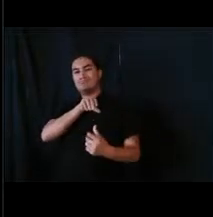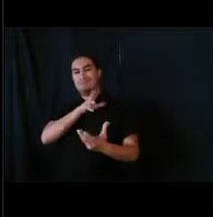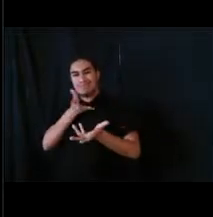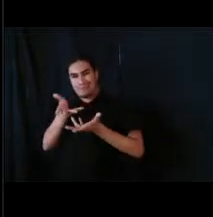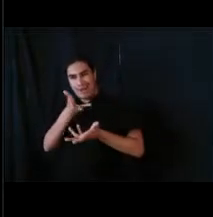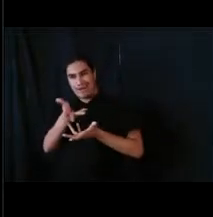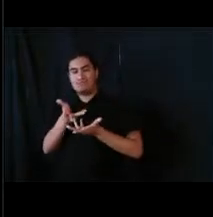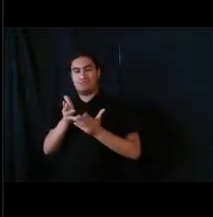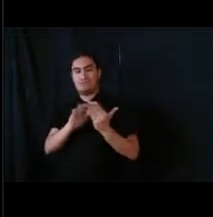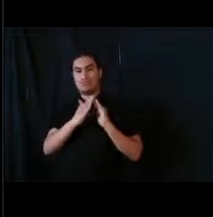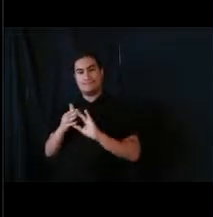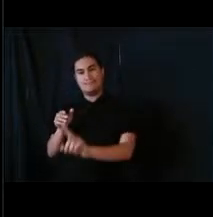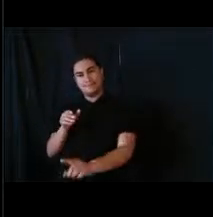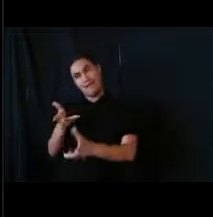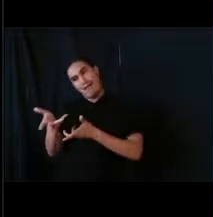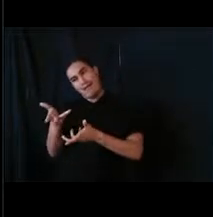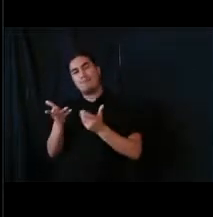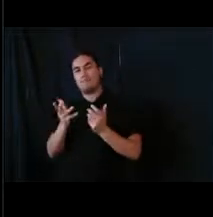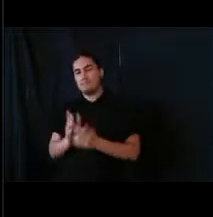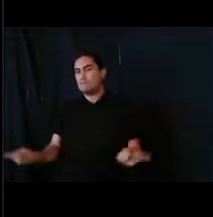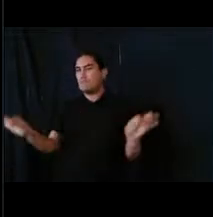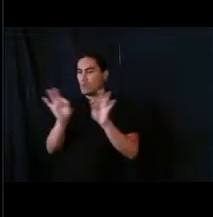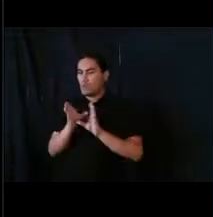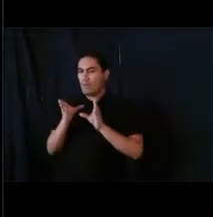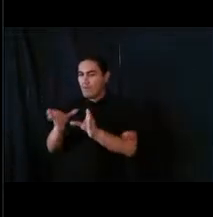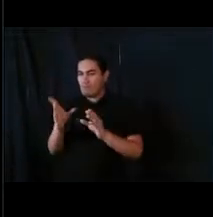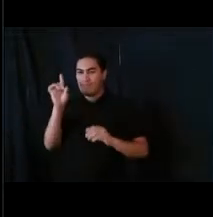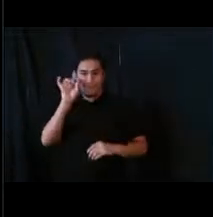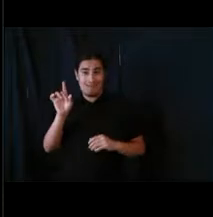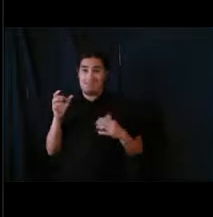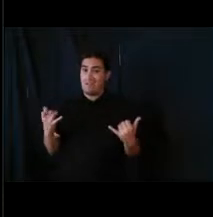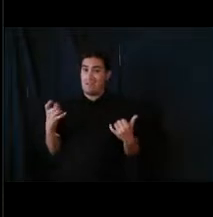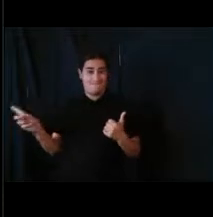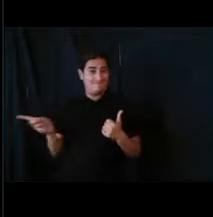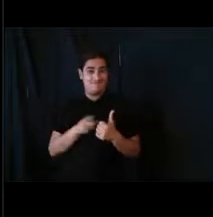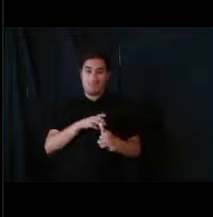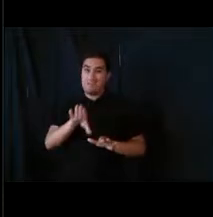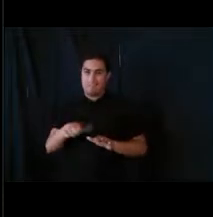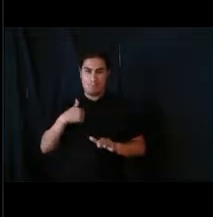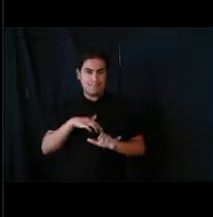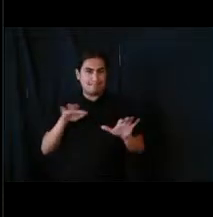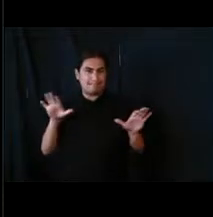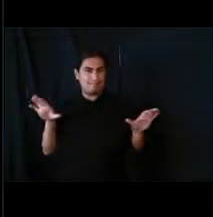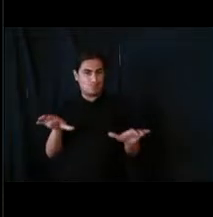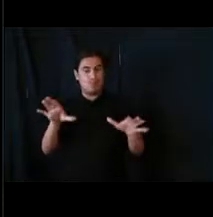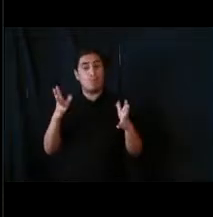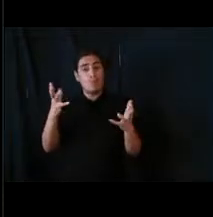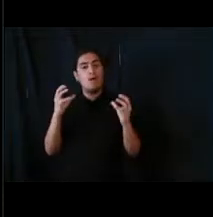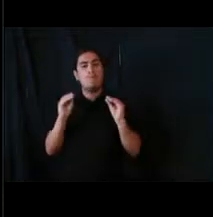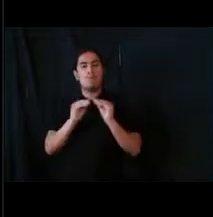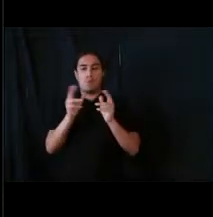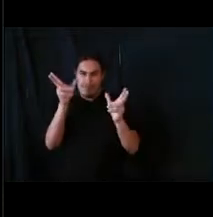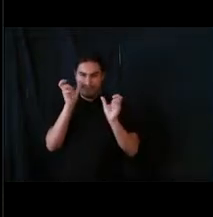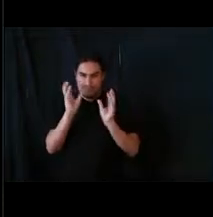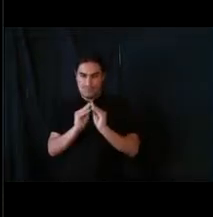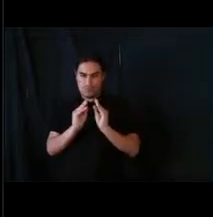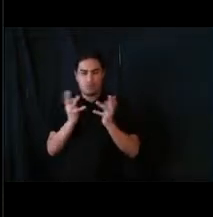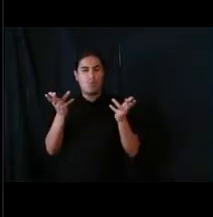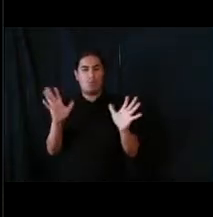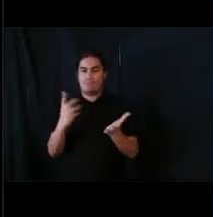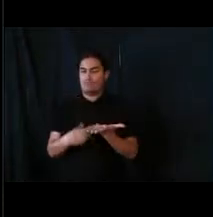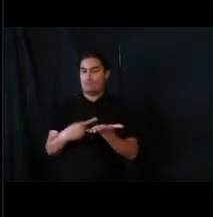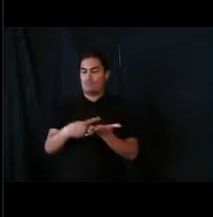meaningful way um so i think you know this is really just that first step um we want to do more listening sessions like this so we've already talked